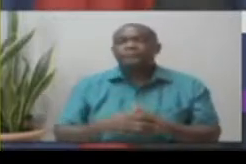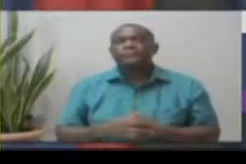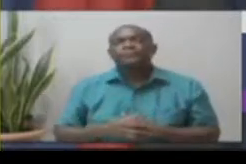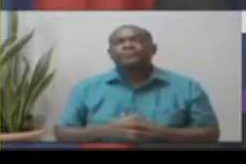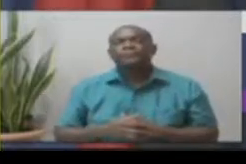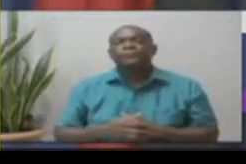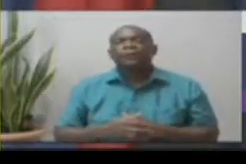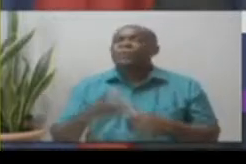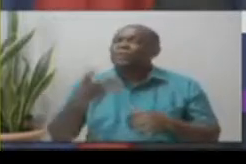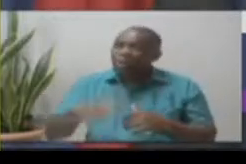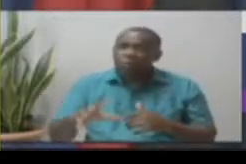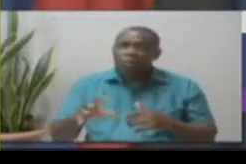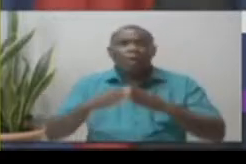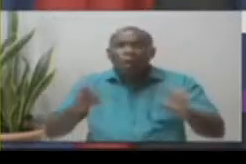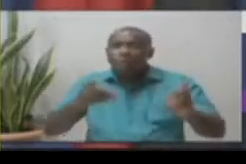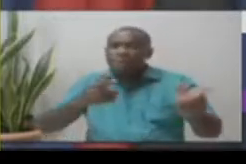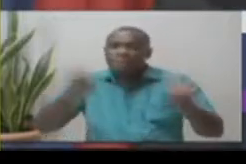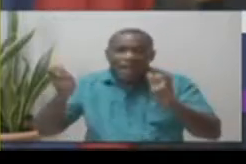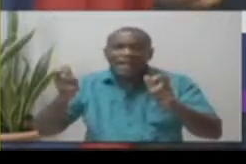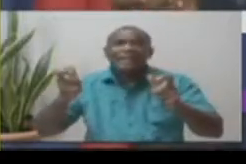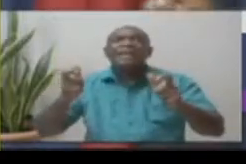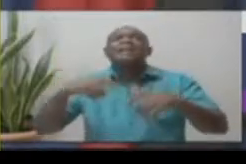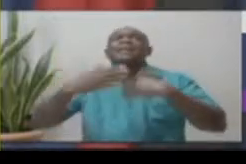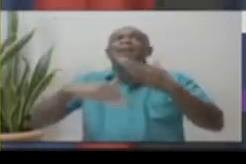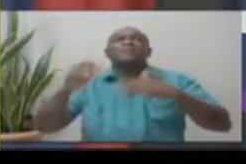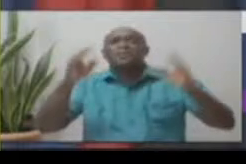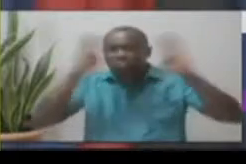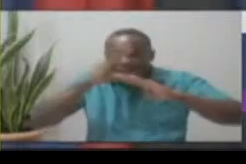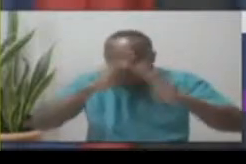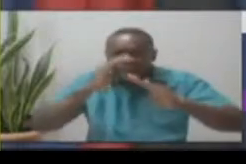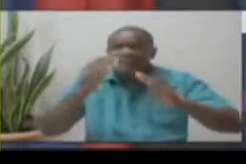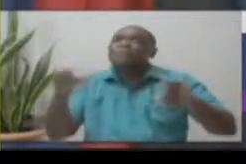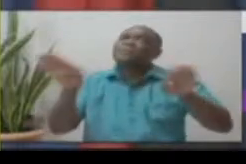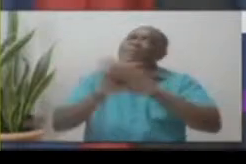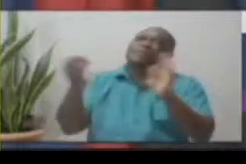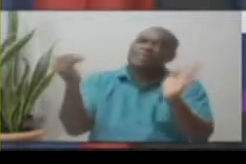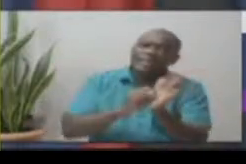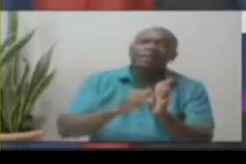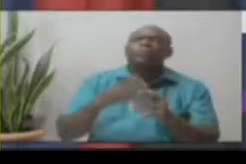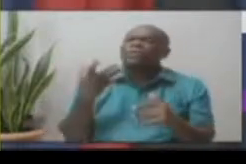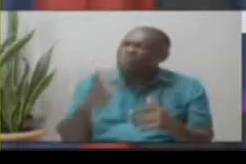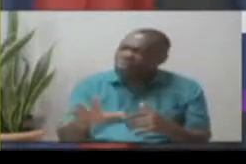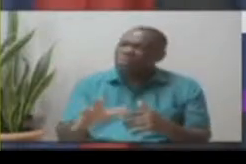get into big trouble, and then have the trouble to deal with. That's what we're trying to avoid.